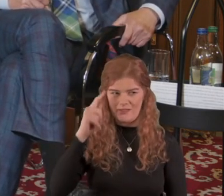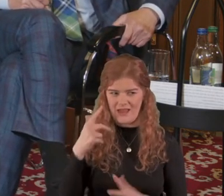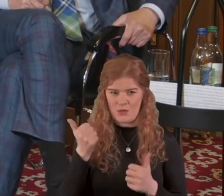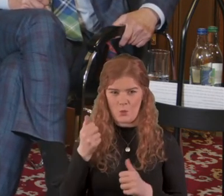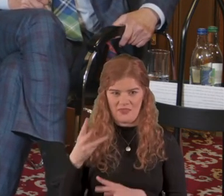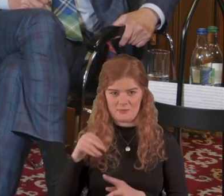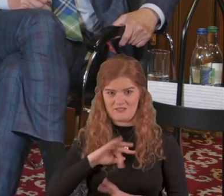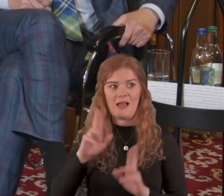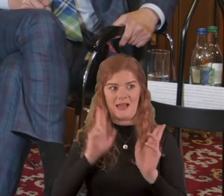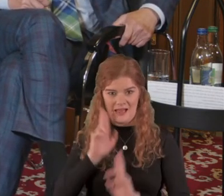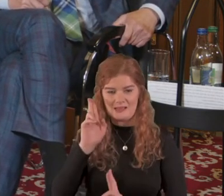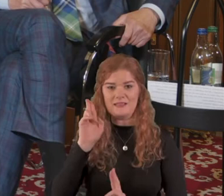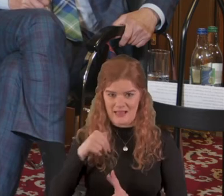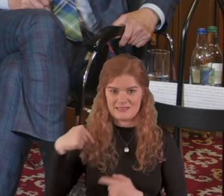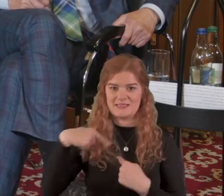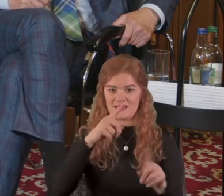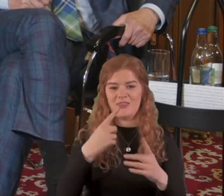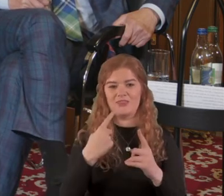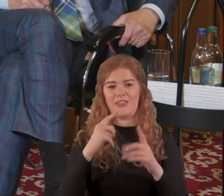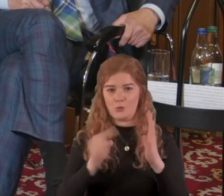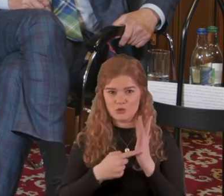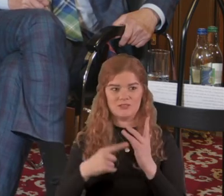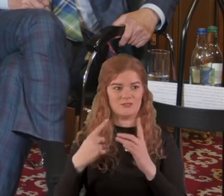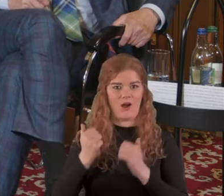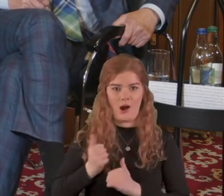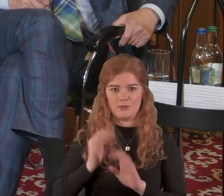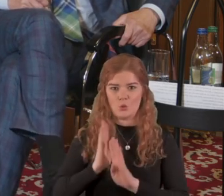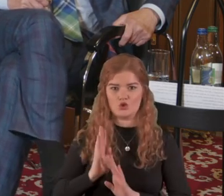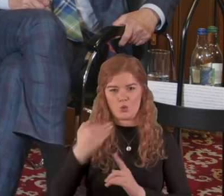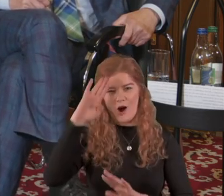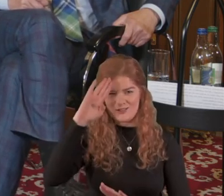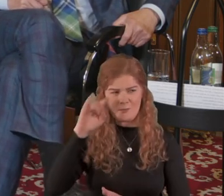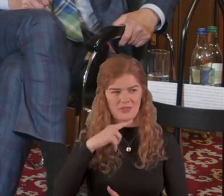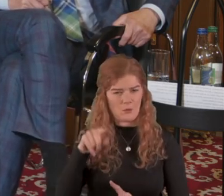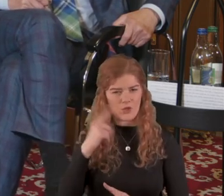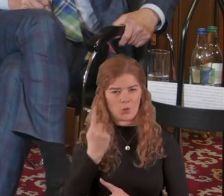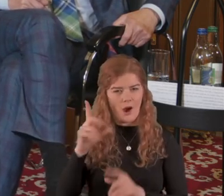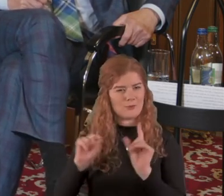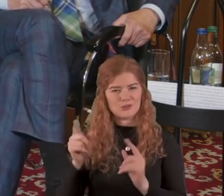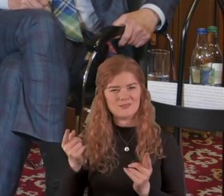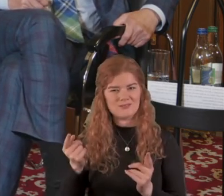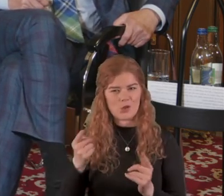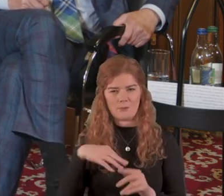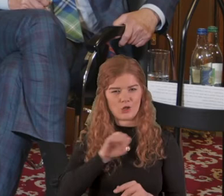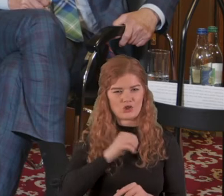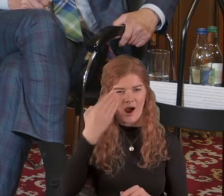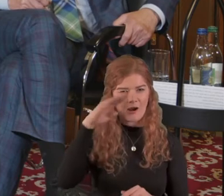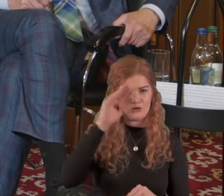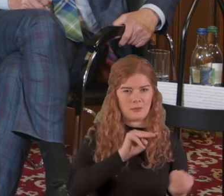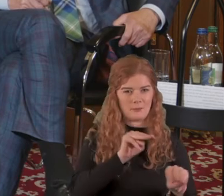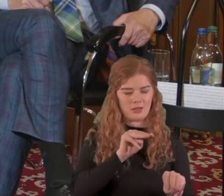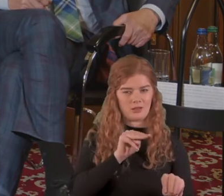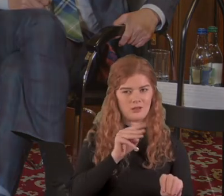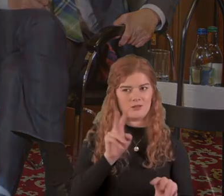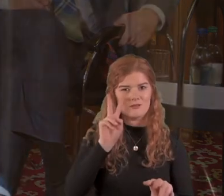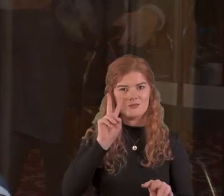committed thousands of troops to Ireland, and that was the alternative. So I'm not sure that the Irish delegation saw